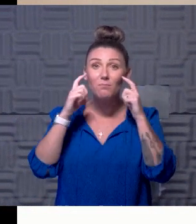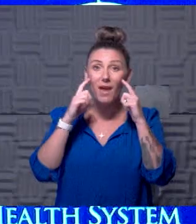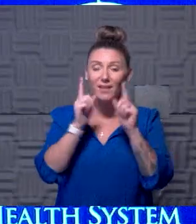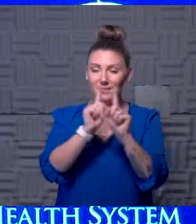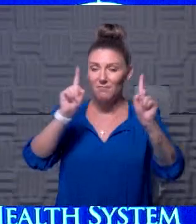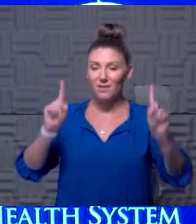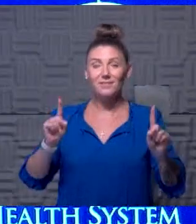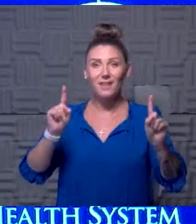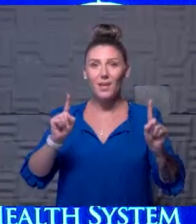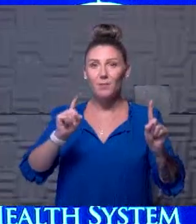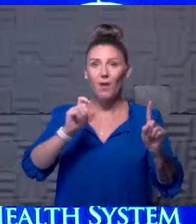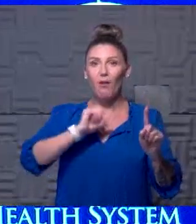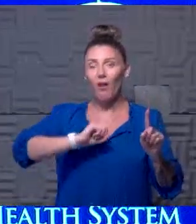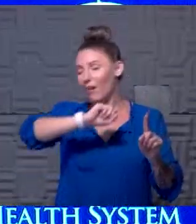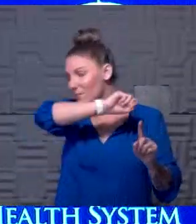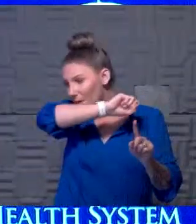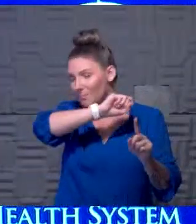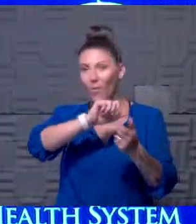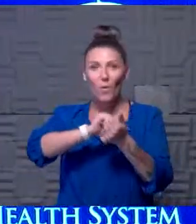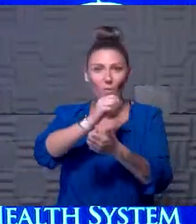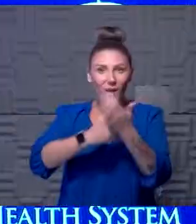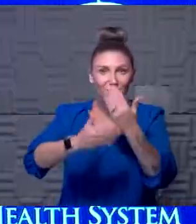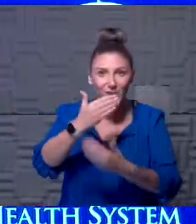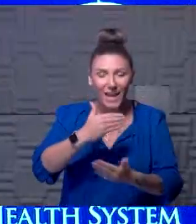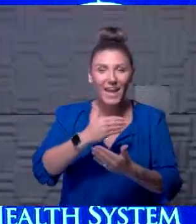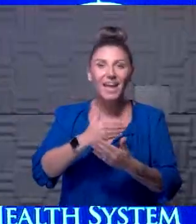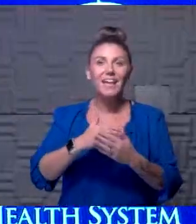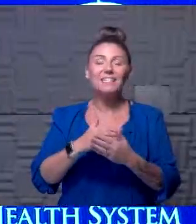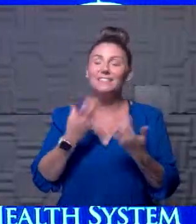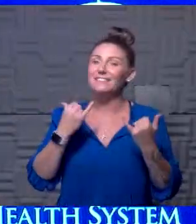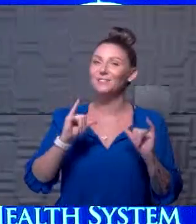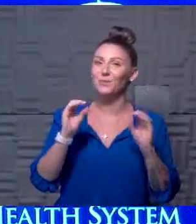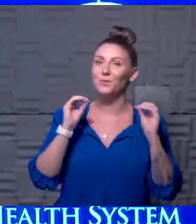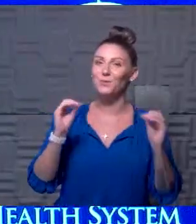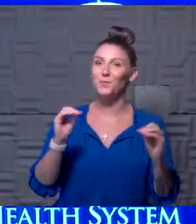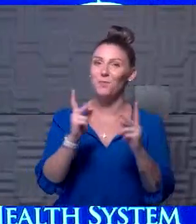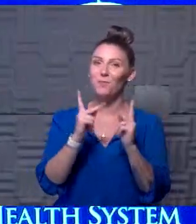your distance, cough into your elbow, wash your hands. There's